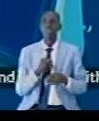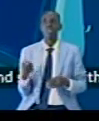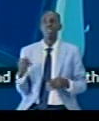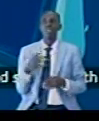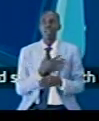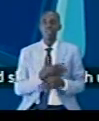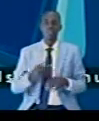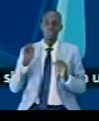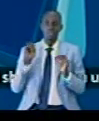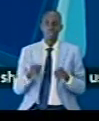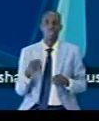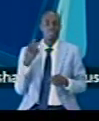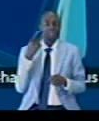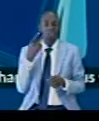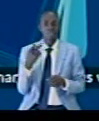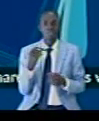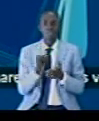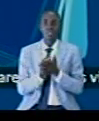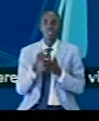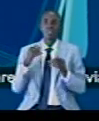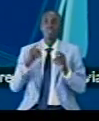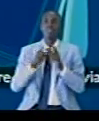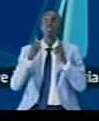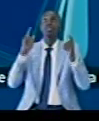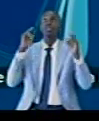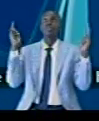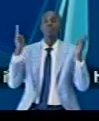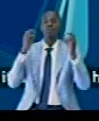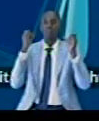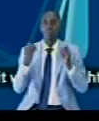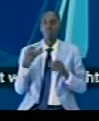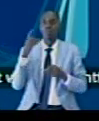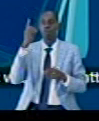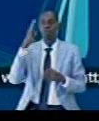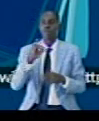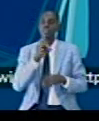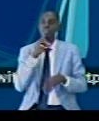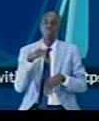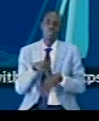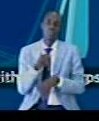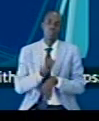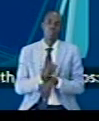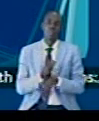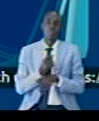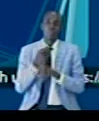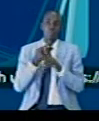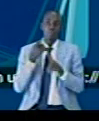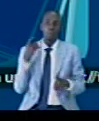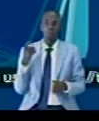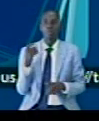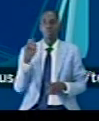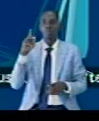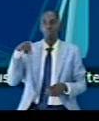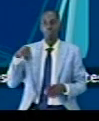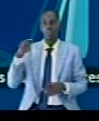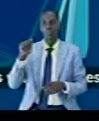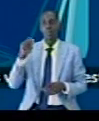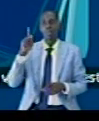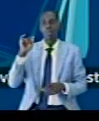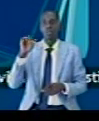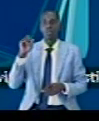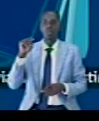triumphant power indeed is at work in my body. From Pakistan, Karachi, we move to West